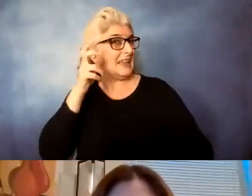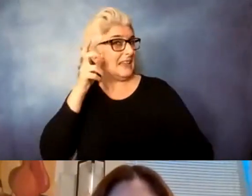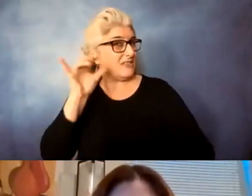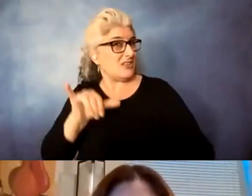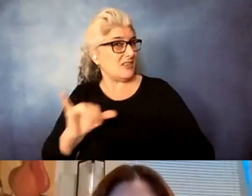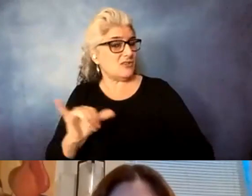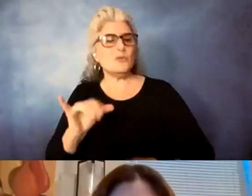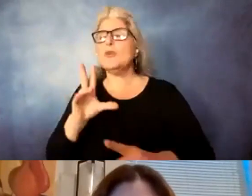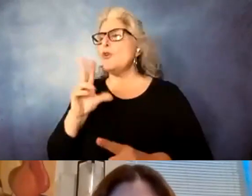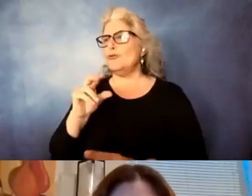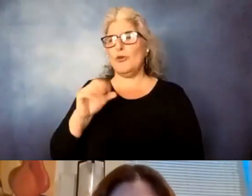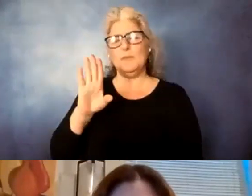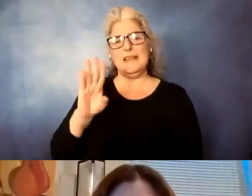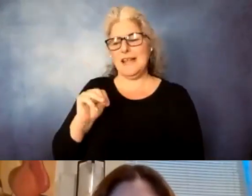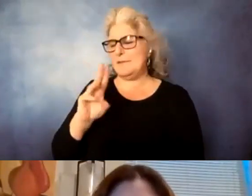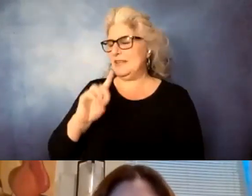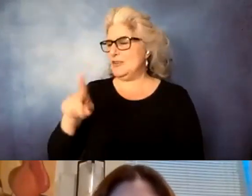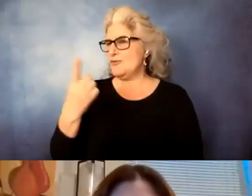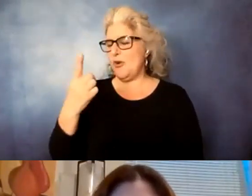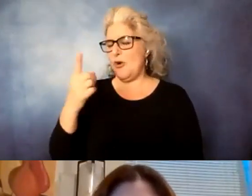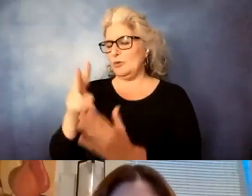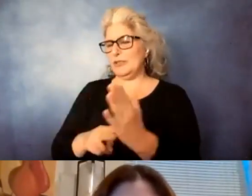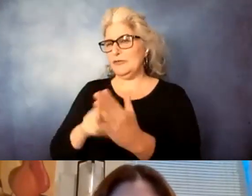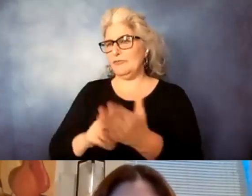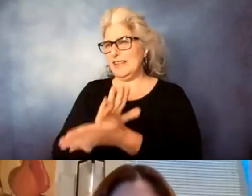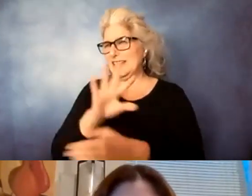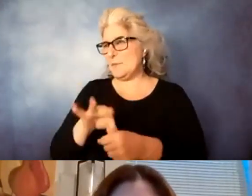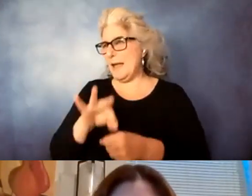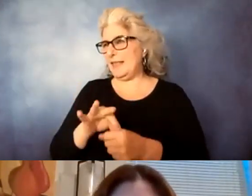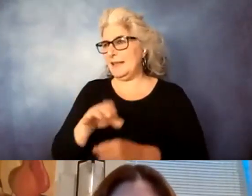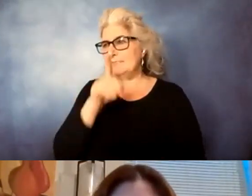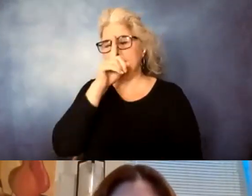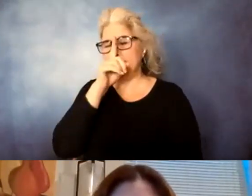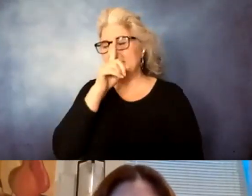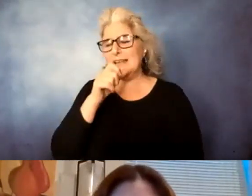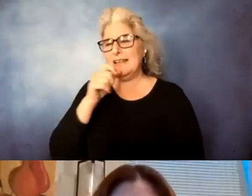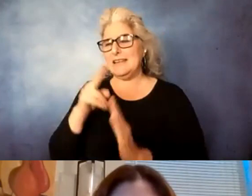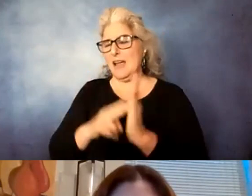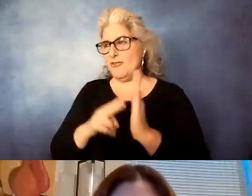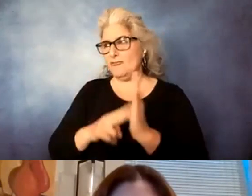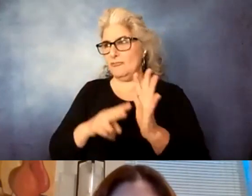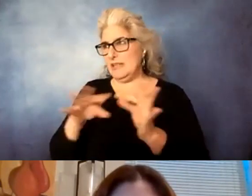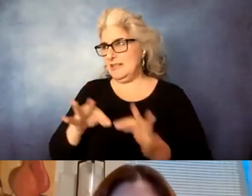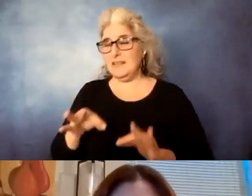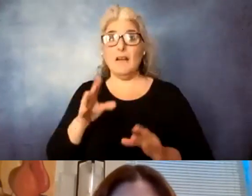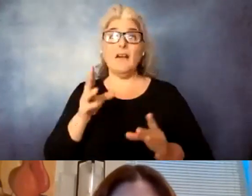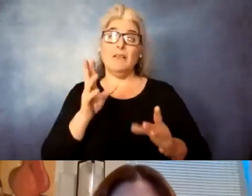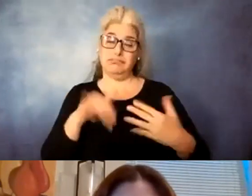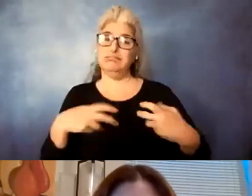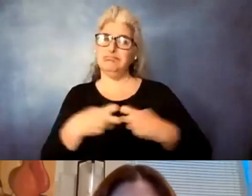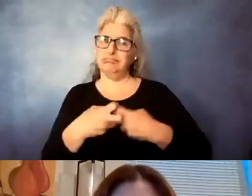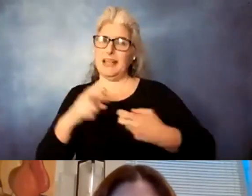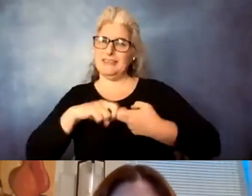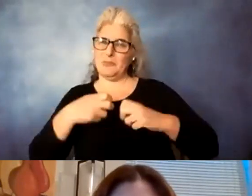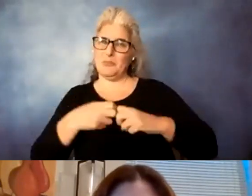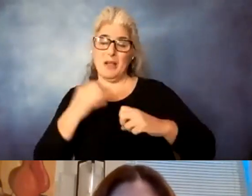the BMD only reads the ballot. It doesn't have, it doesn't read. So they got a additional- problem, because if they don't